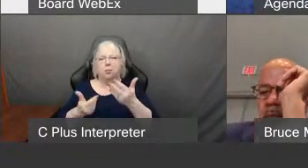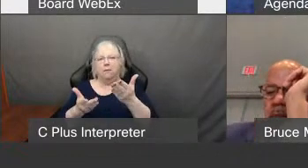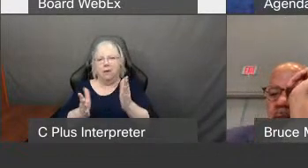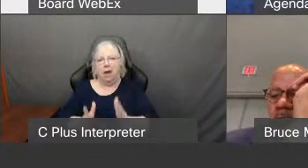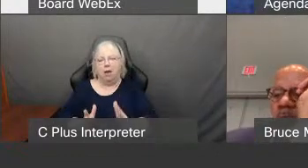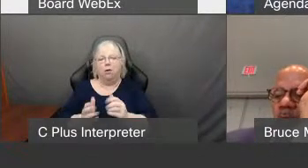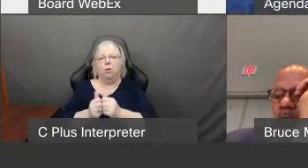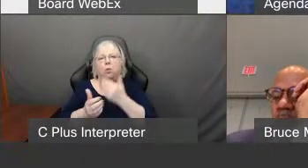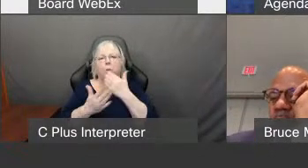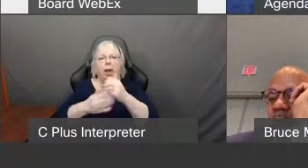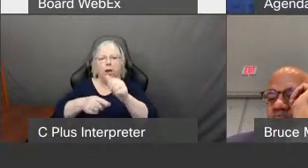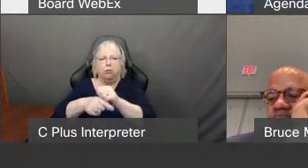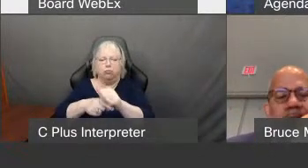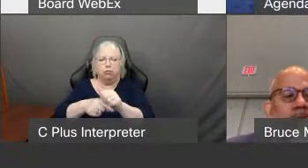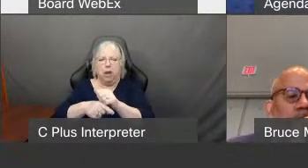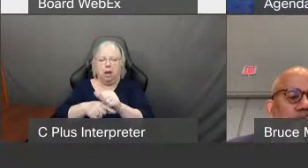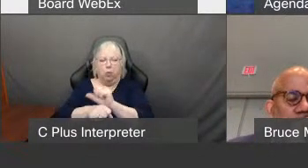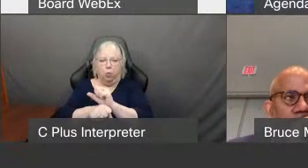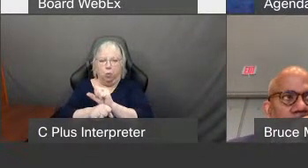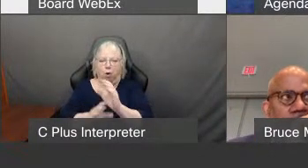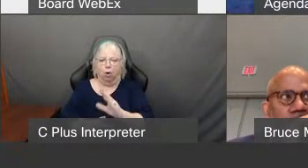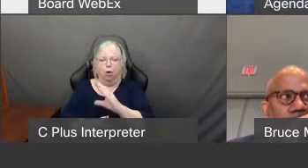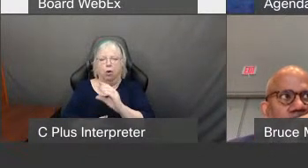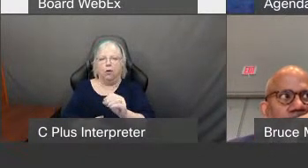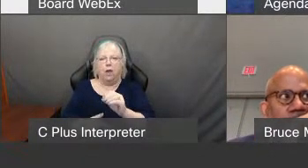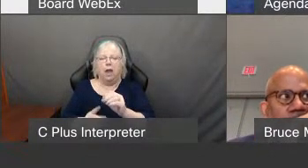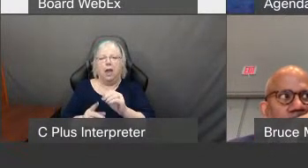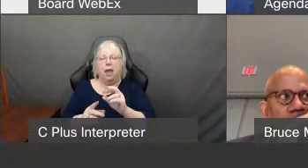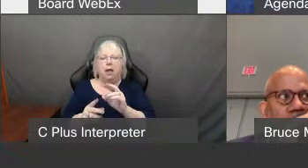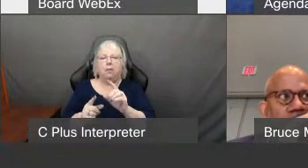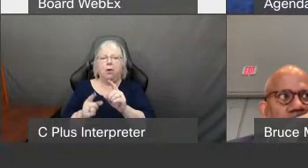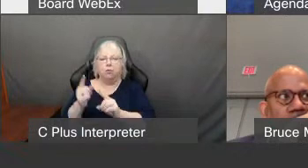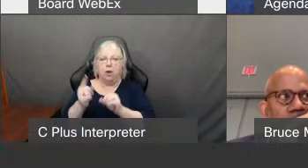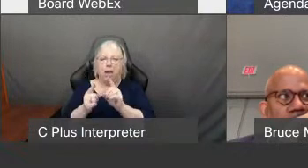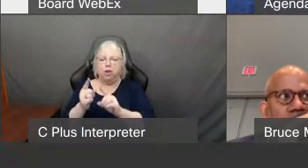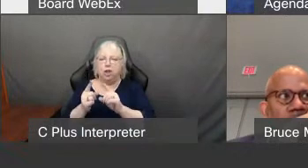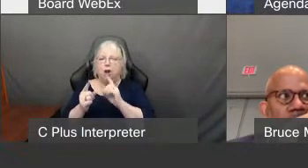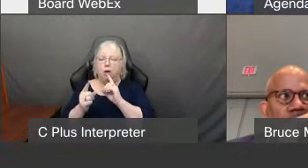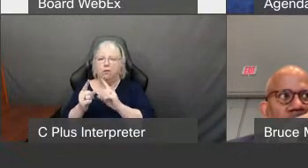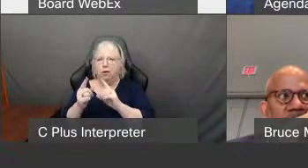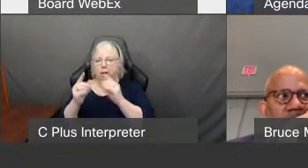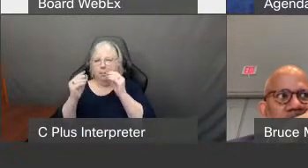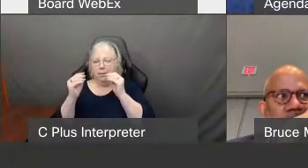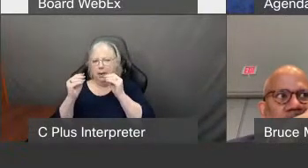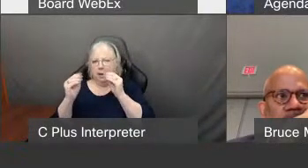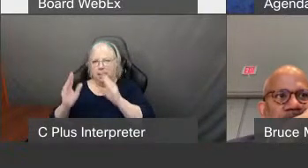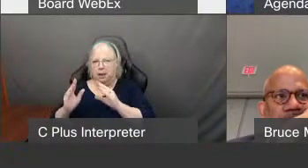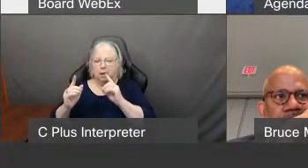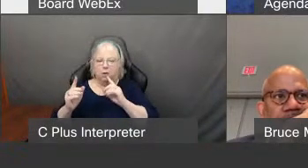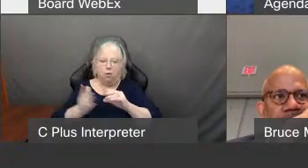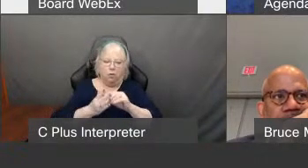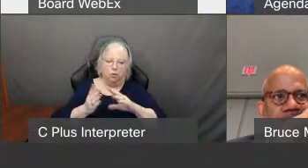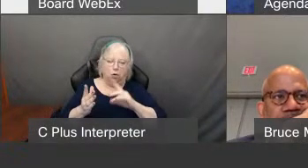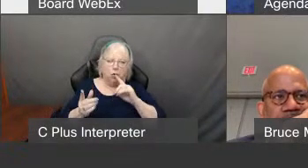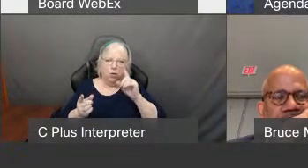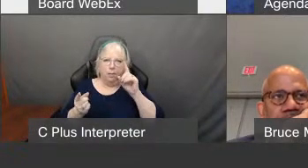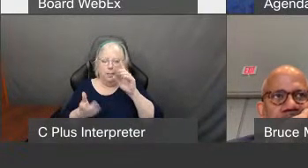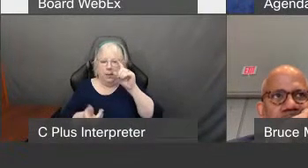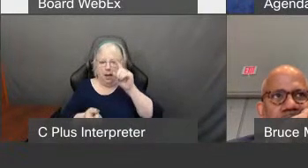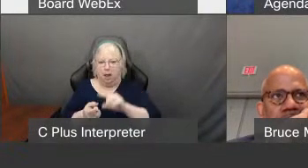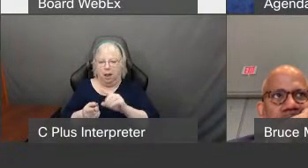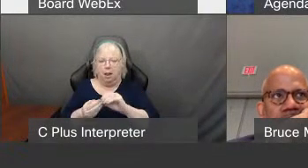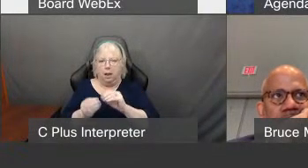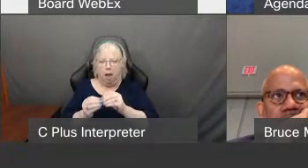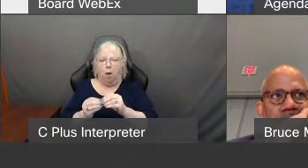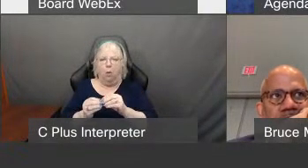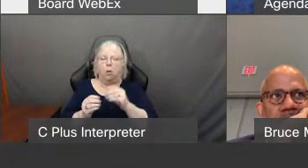with educator to student ratios that are really low. And that is exactly what we need to do. But the